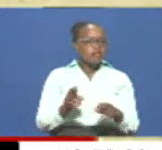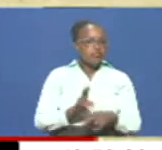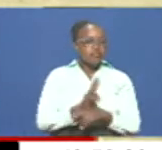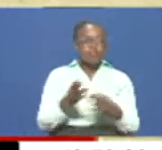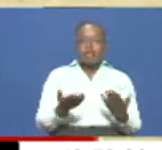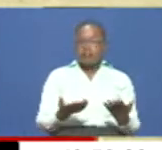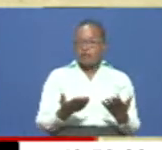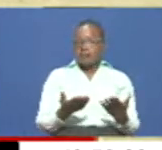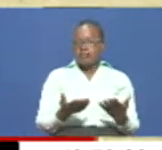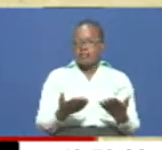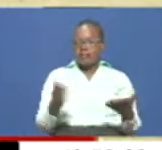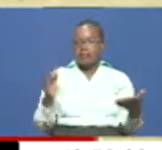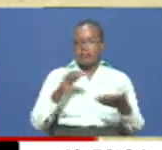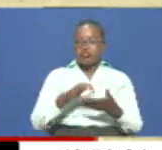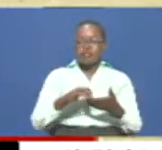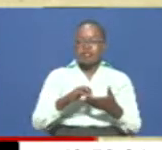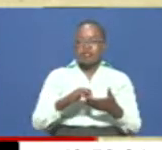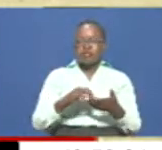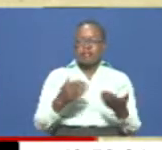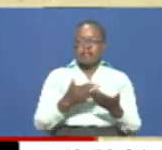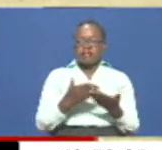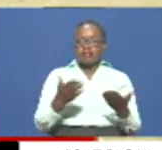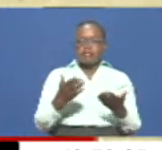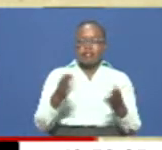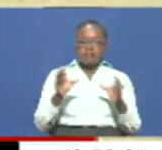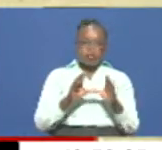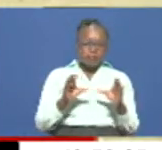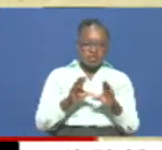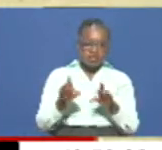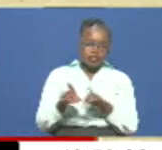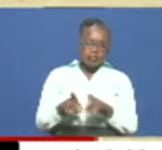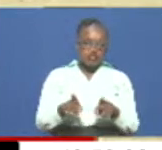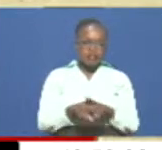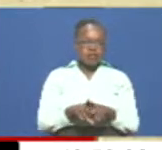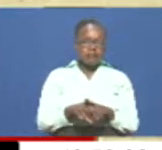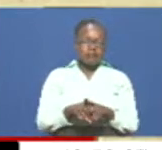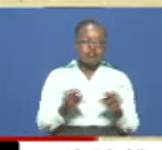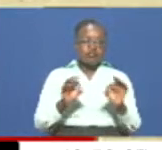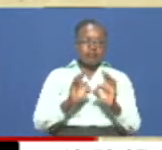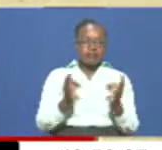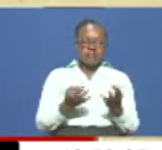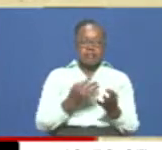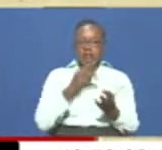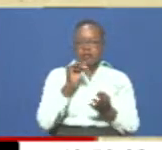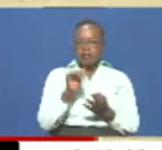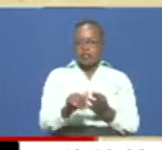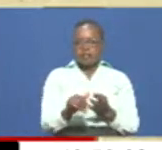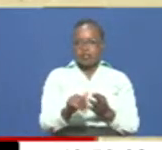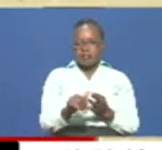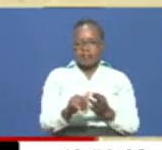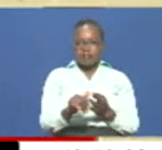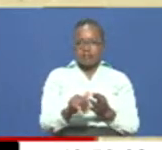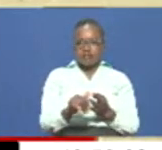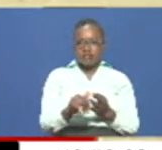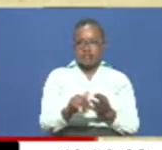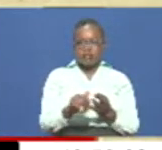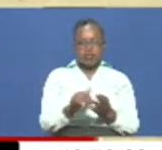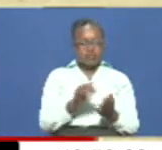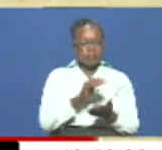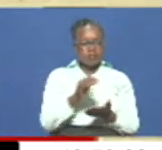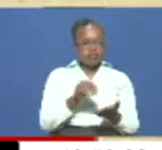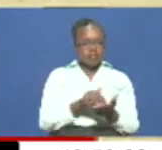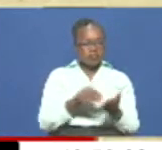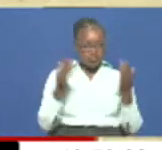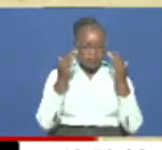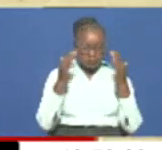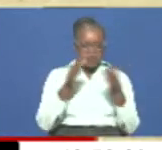we engage the athlete, we engage the coach, we engage also the family, so that now this athlete will be the center of attention for